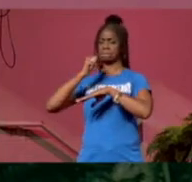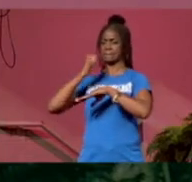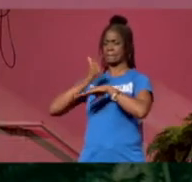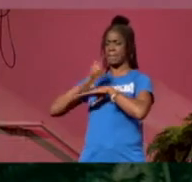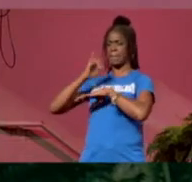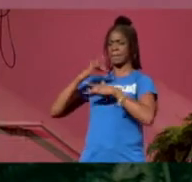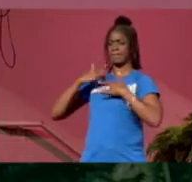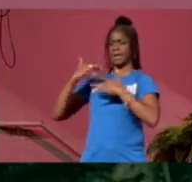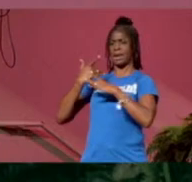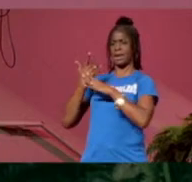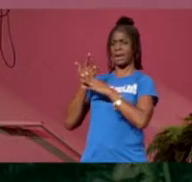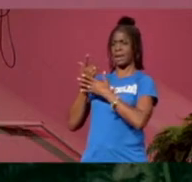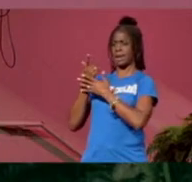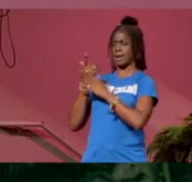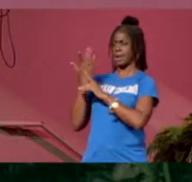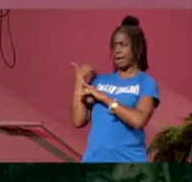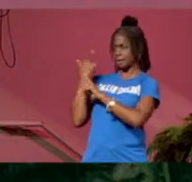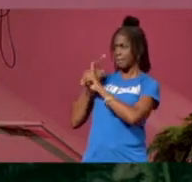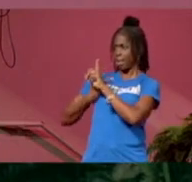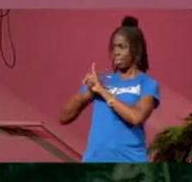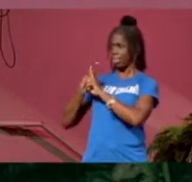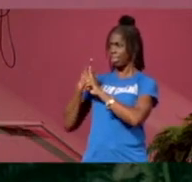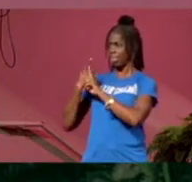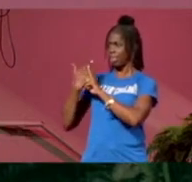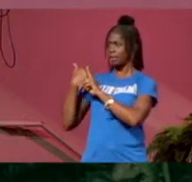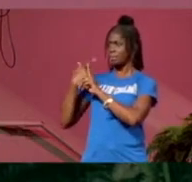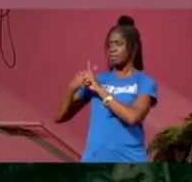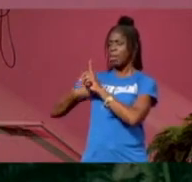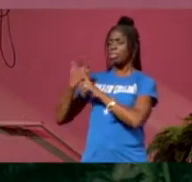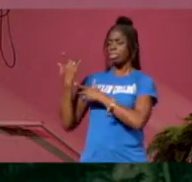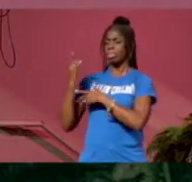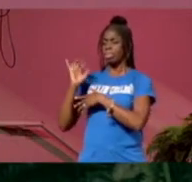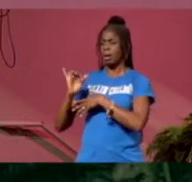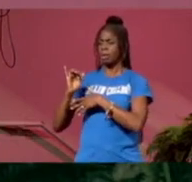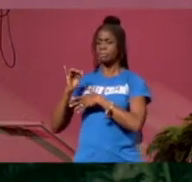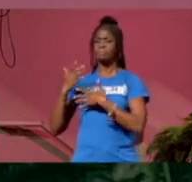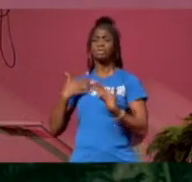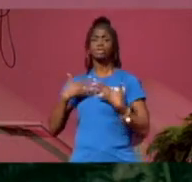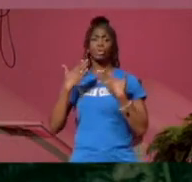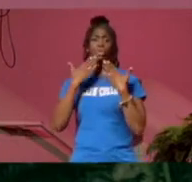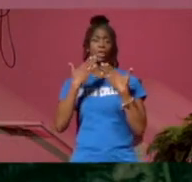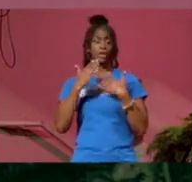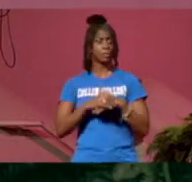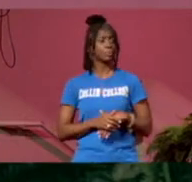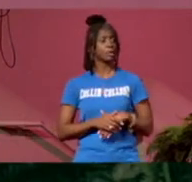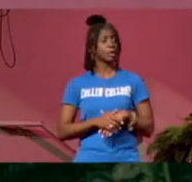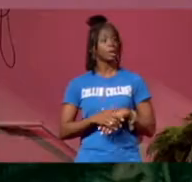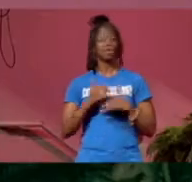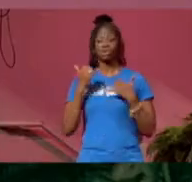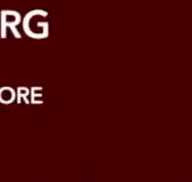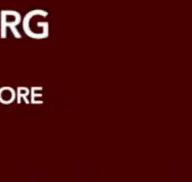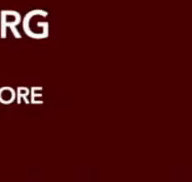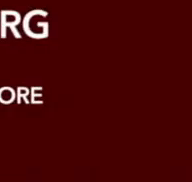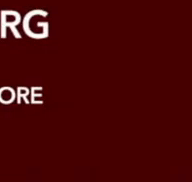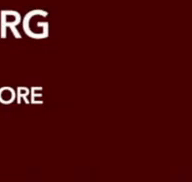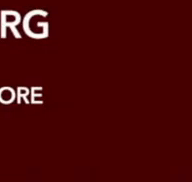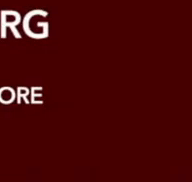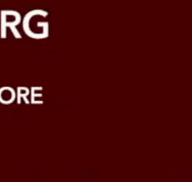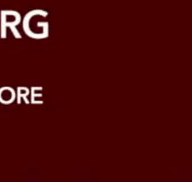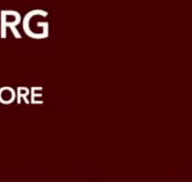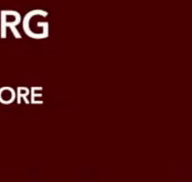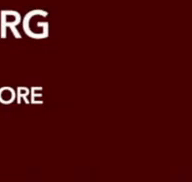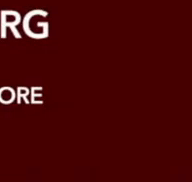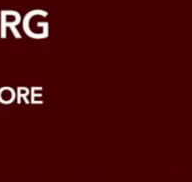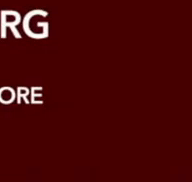when you give, you help us to do that kind of ministry that has long-term impact. So remember that you can text to give. You can also use